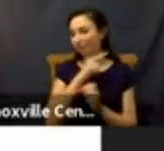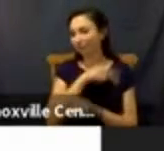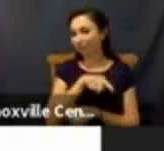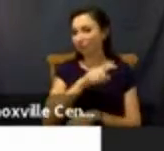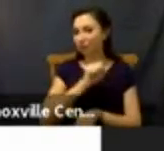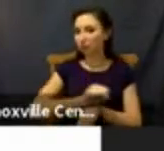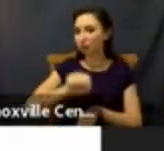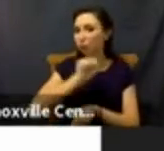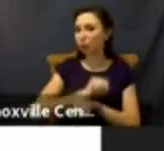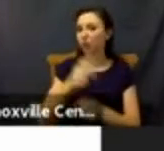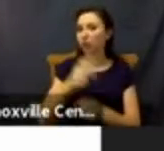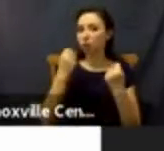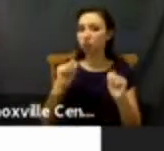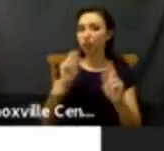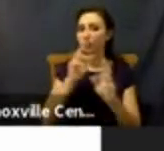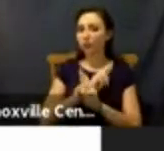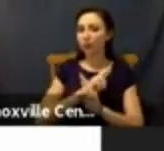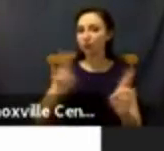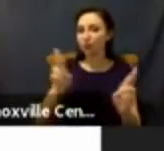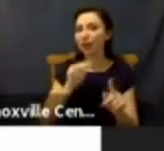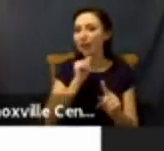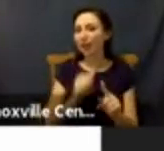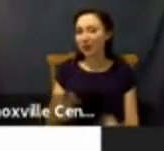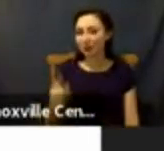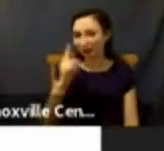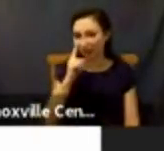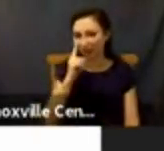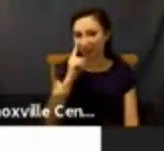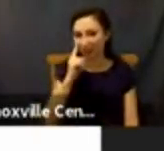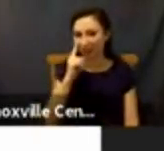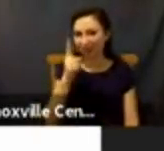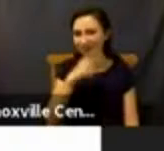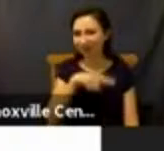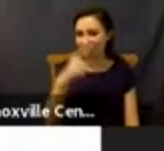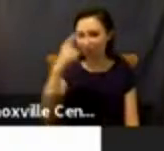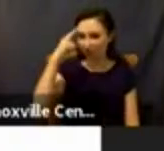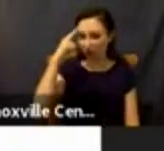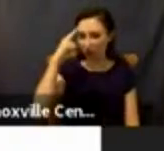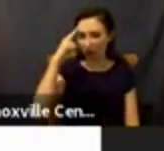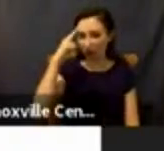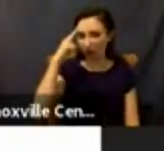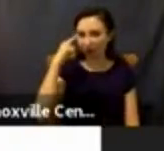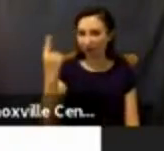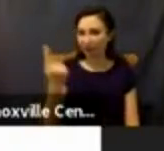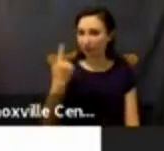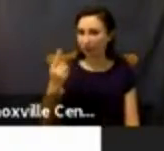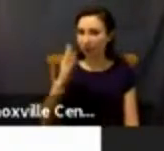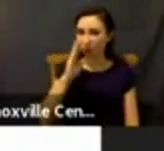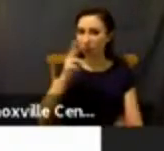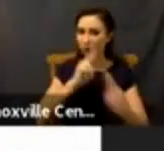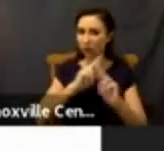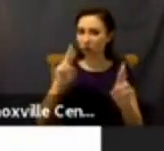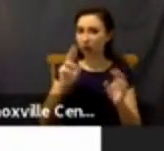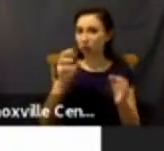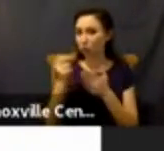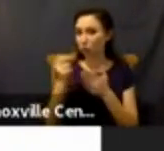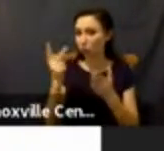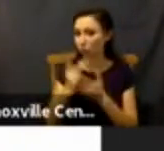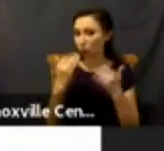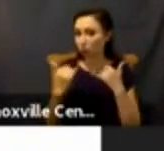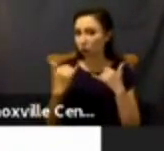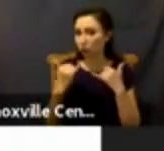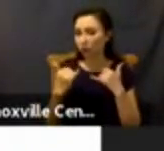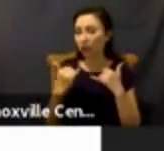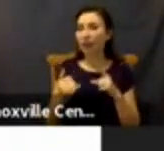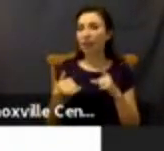to get it ready. And I don't think they thought that this was something that is going to be ready for us to approve tonight, because I think there's